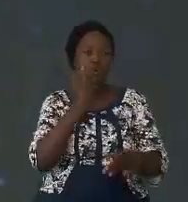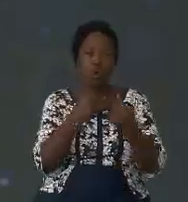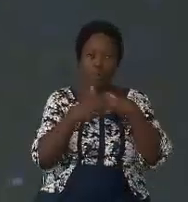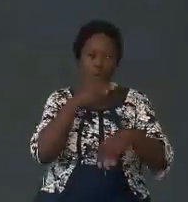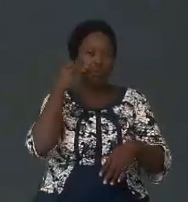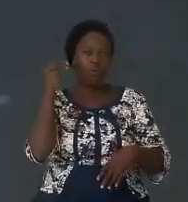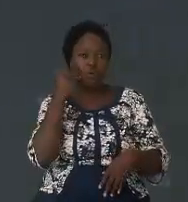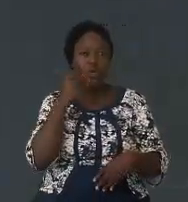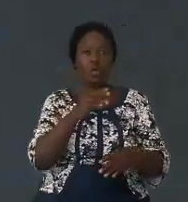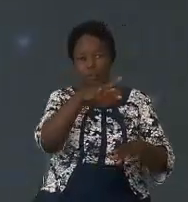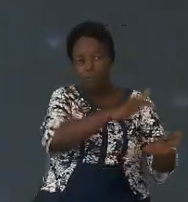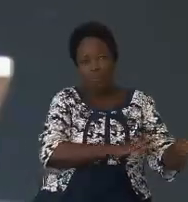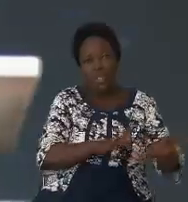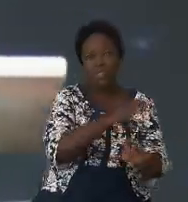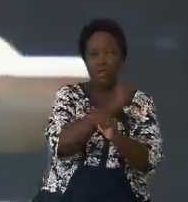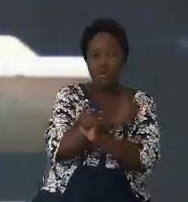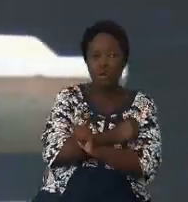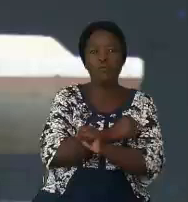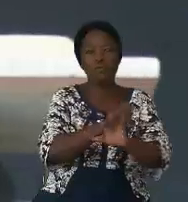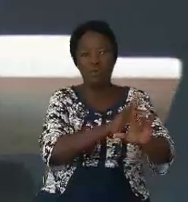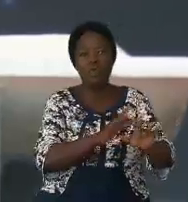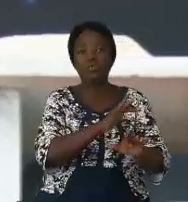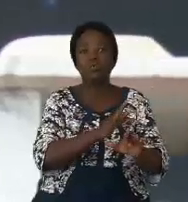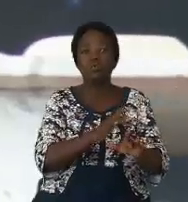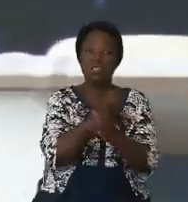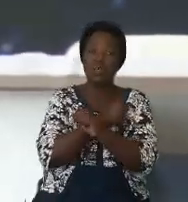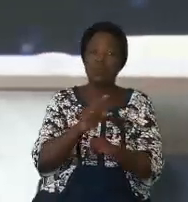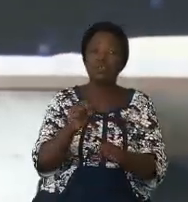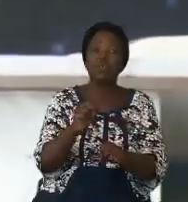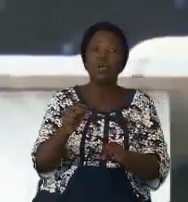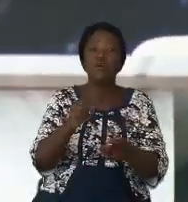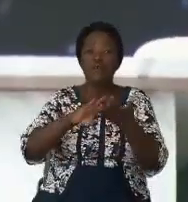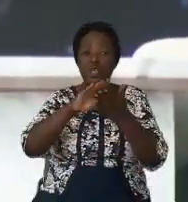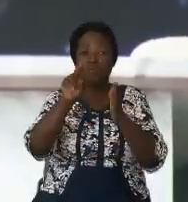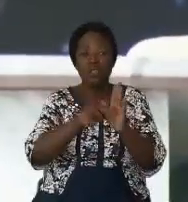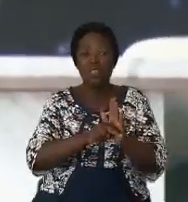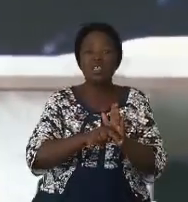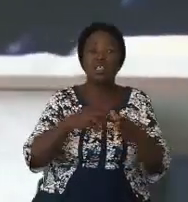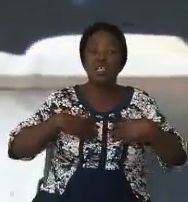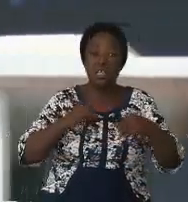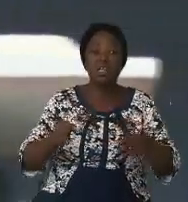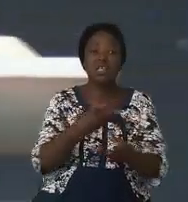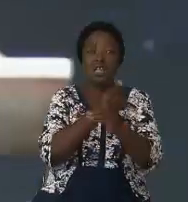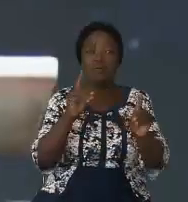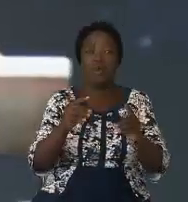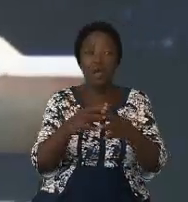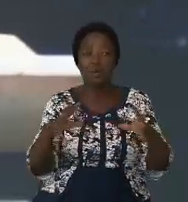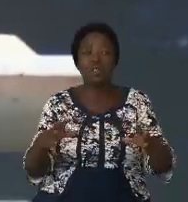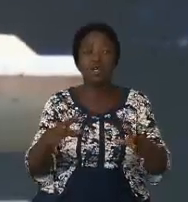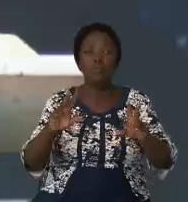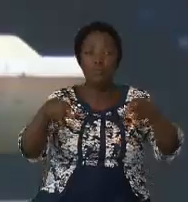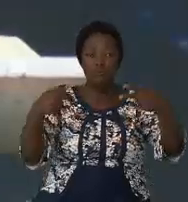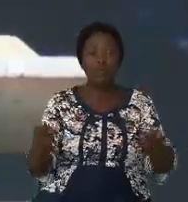the far country, come on home, come on home. Mercy, love, compassion, salvation,